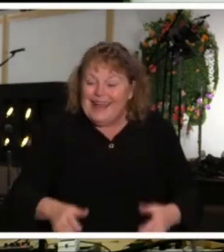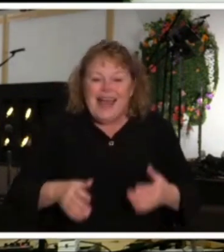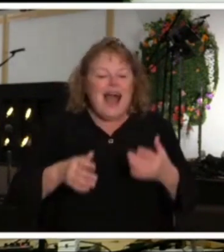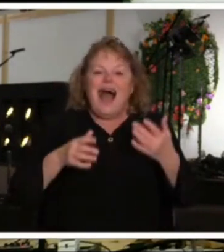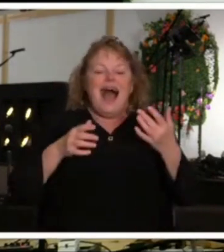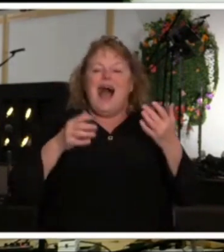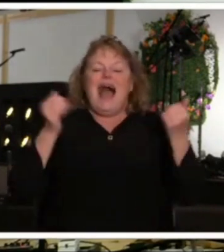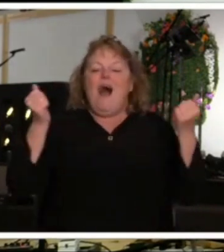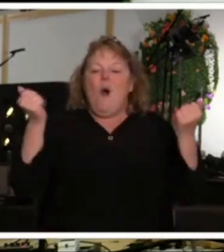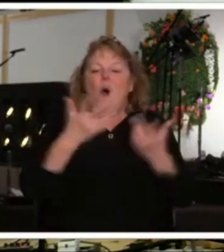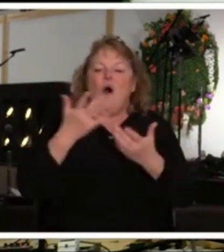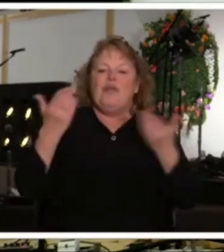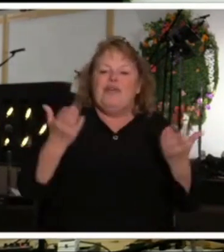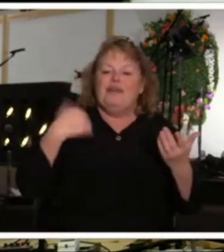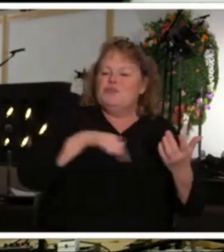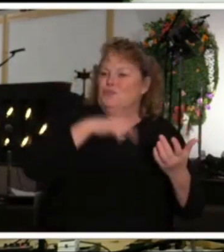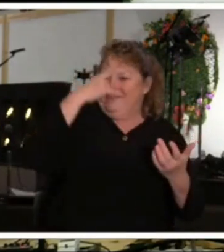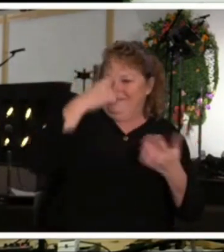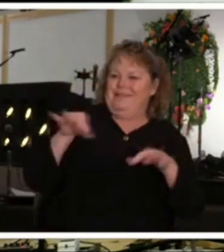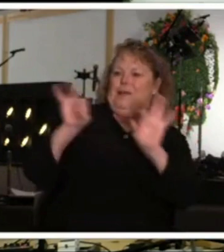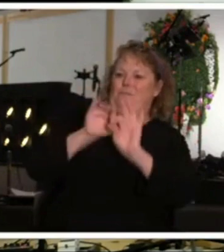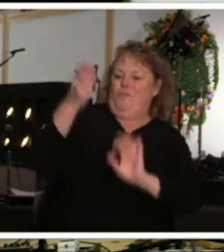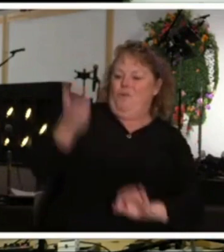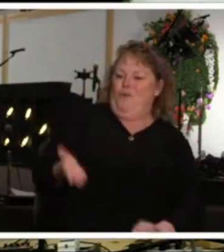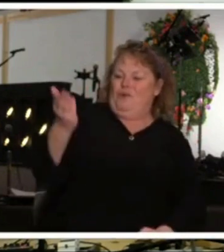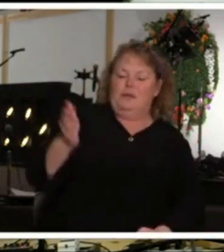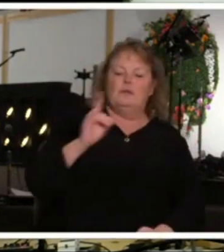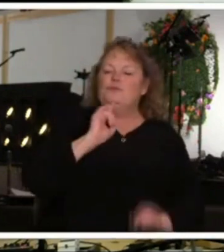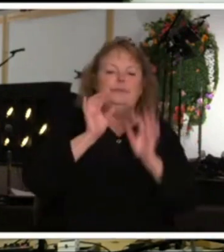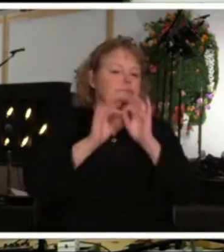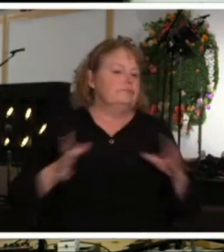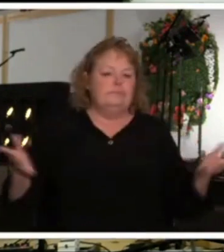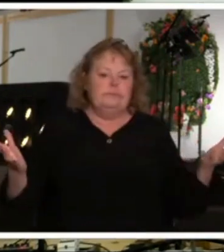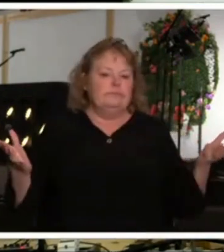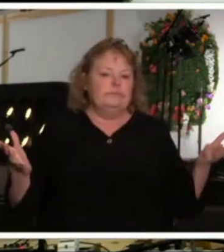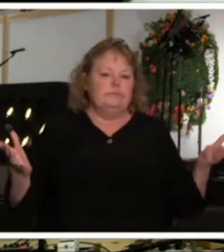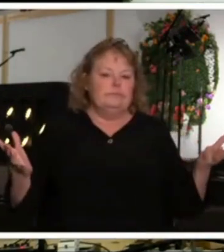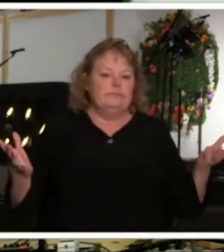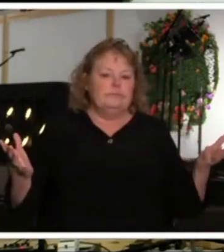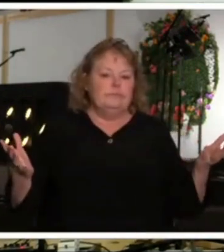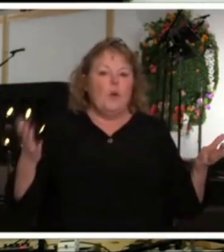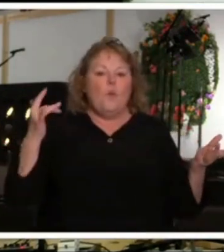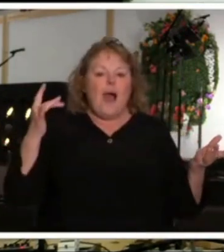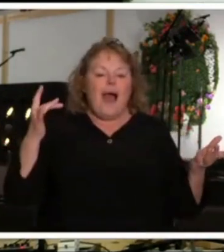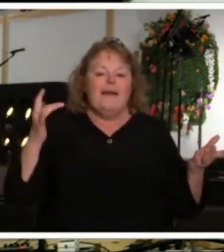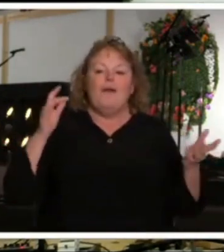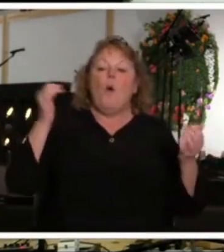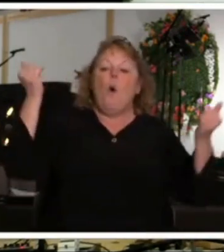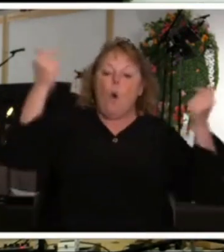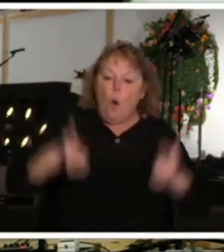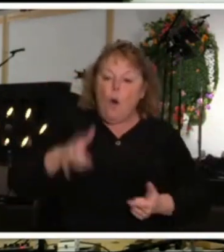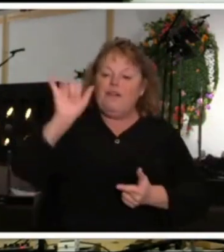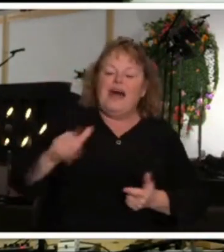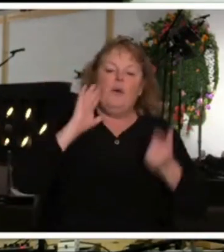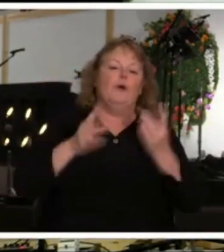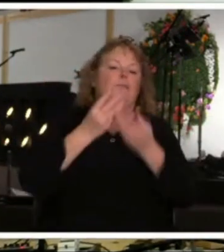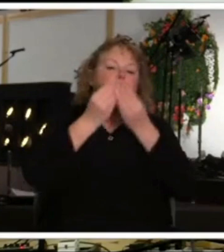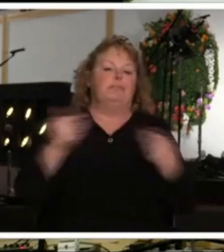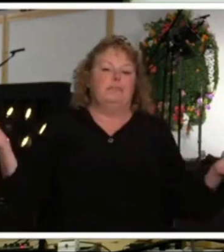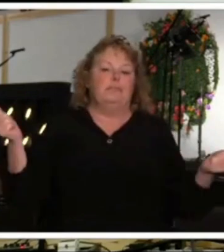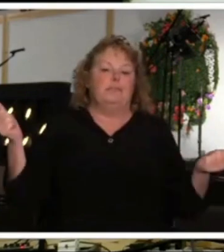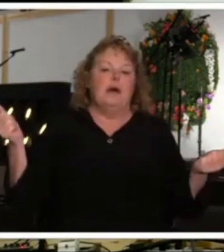that stuff doesn't matter because it will pass away. The Hebrew word for